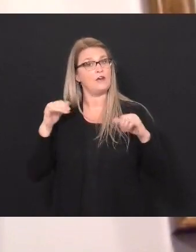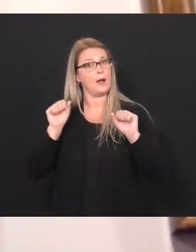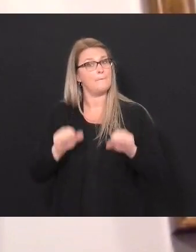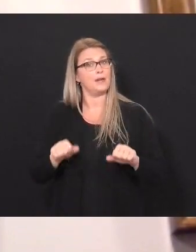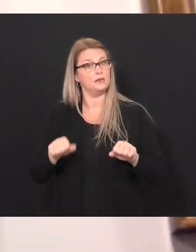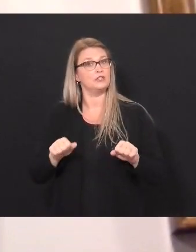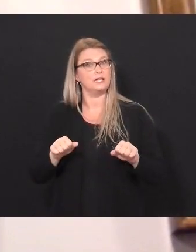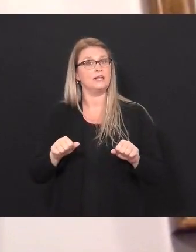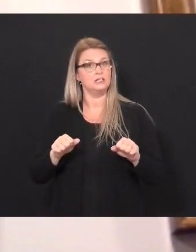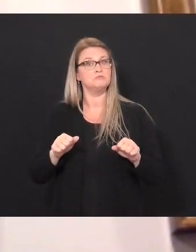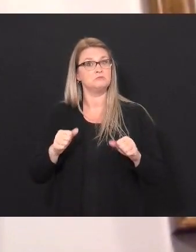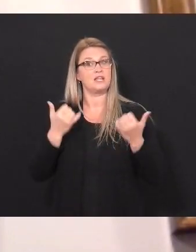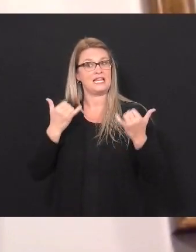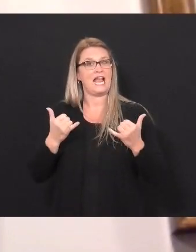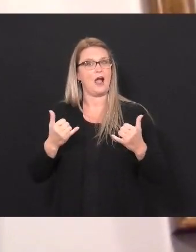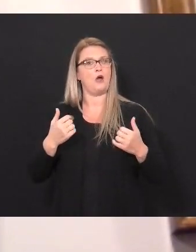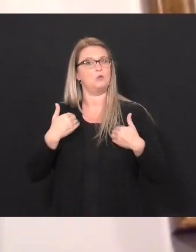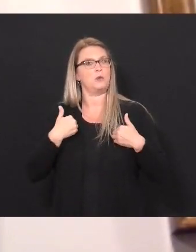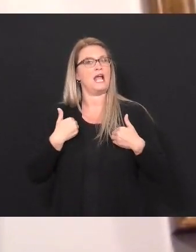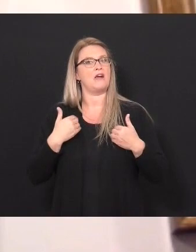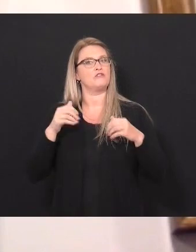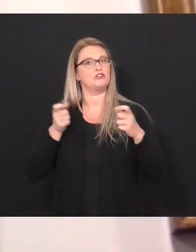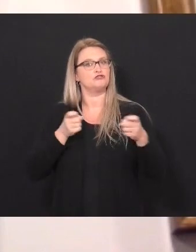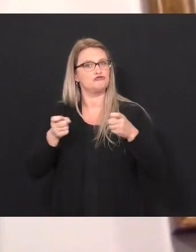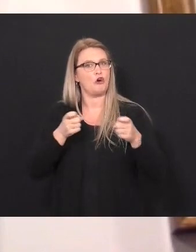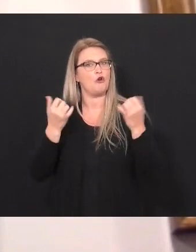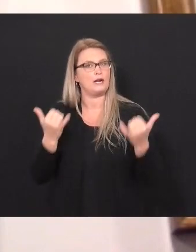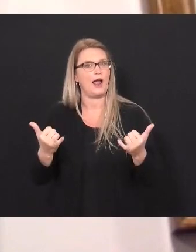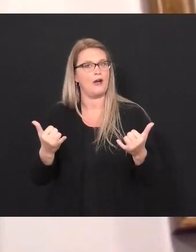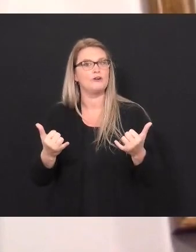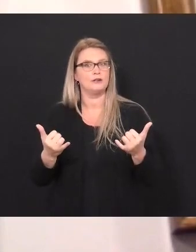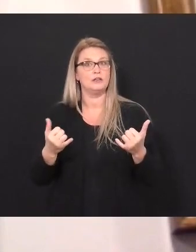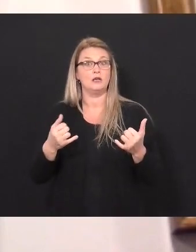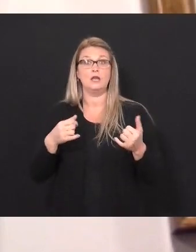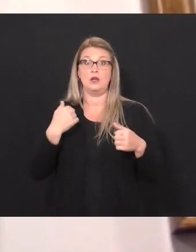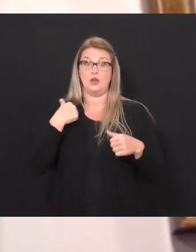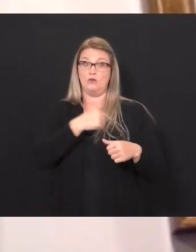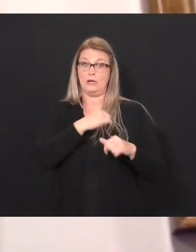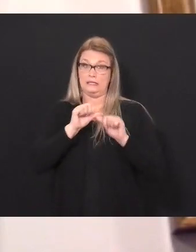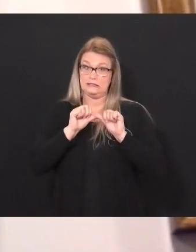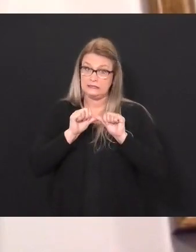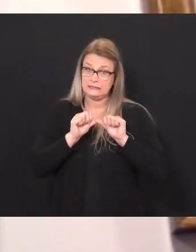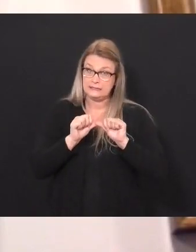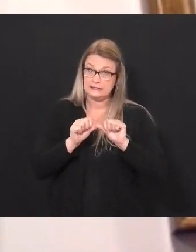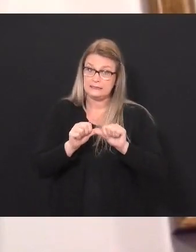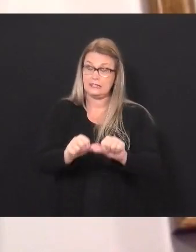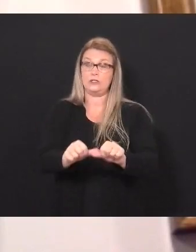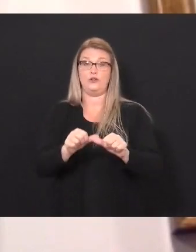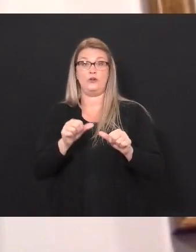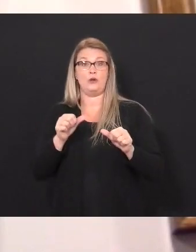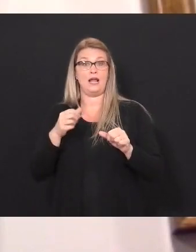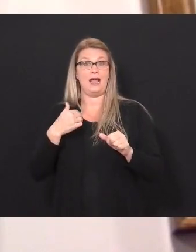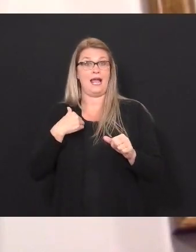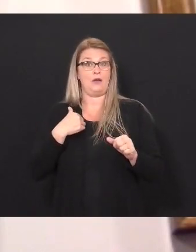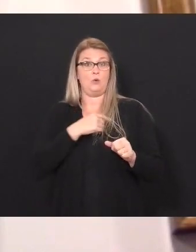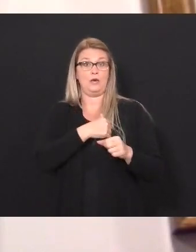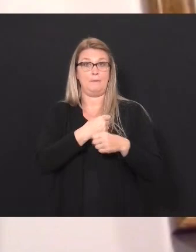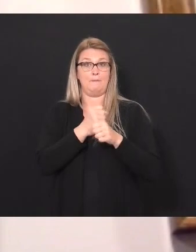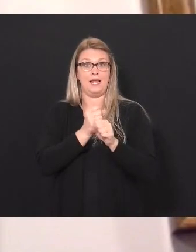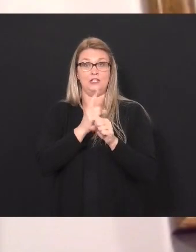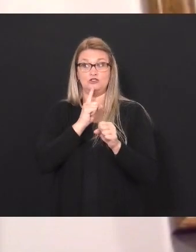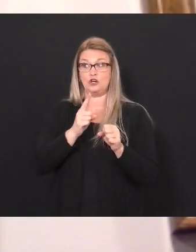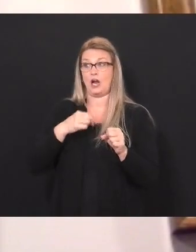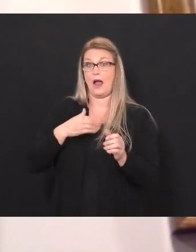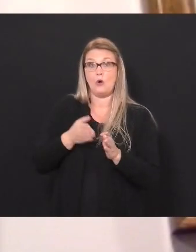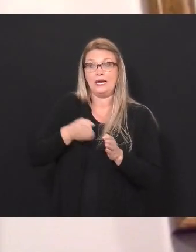story. We have control. It's on us. And if we keep doing what we're doing, and we even double down to make sure our neighbors